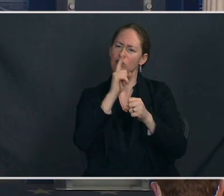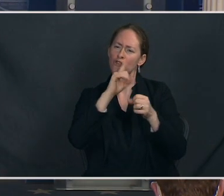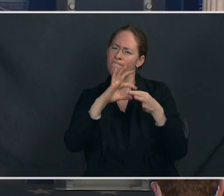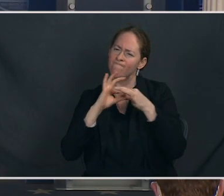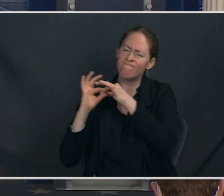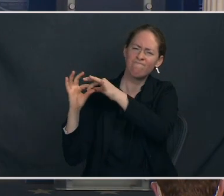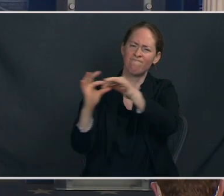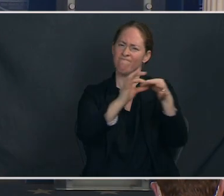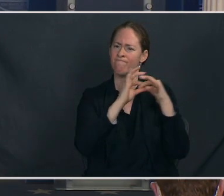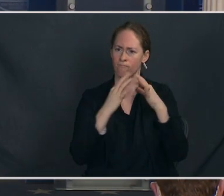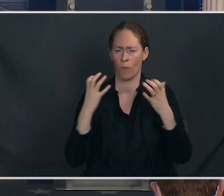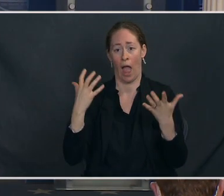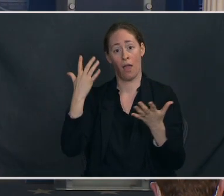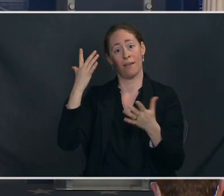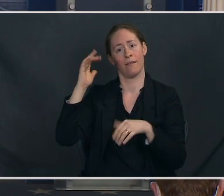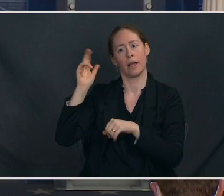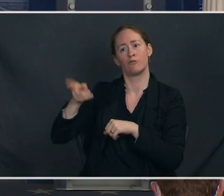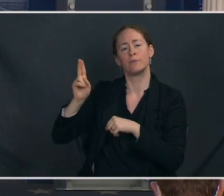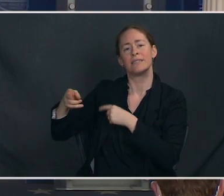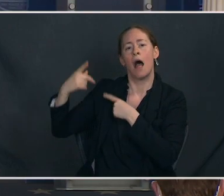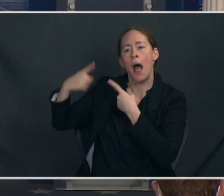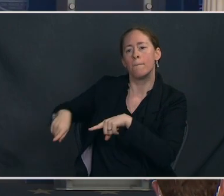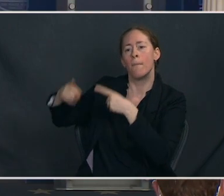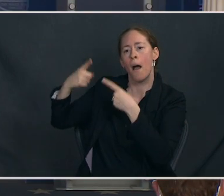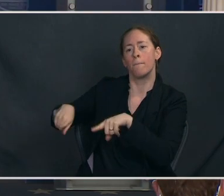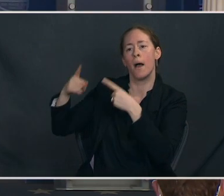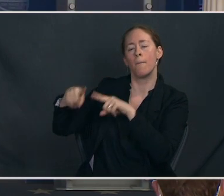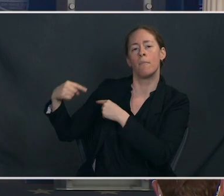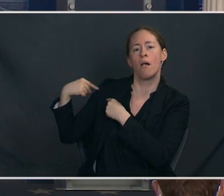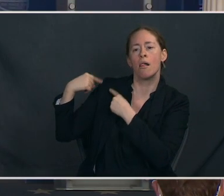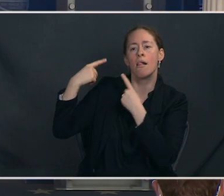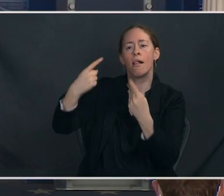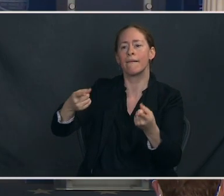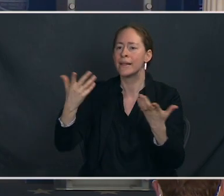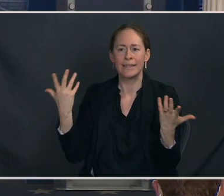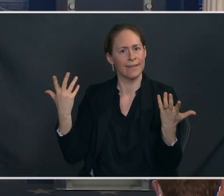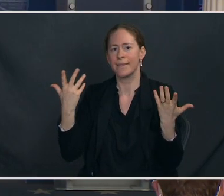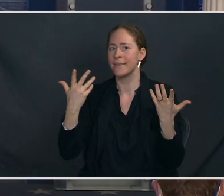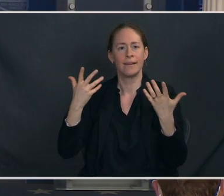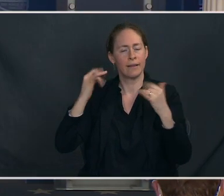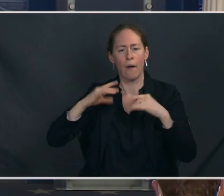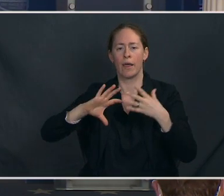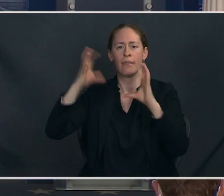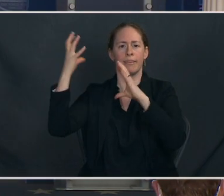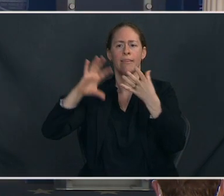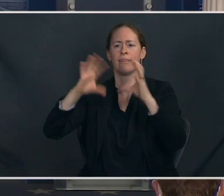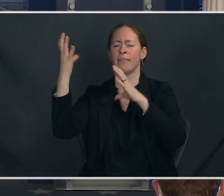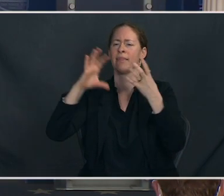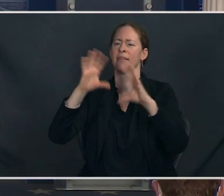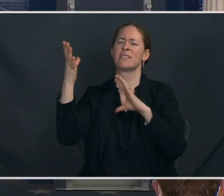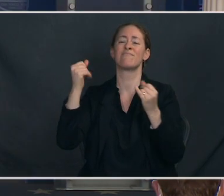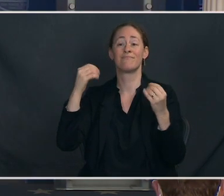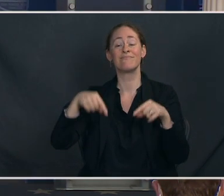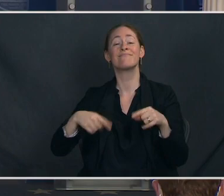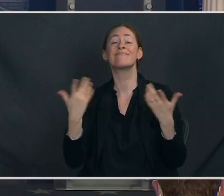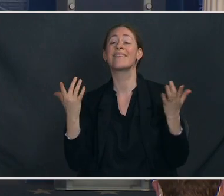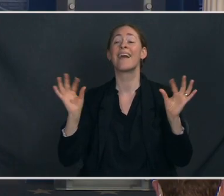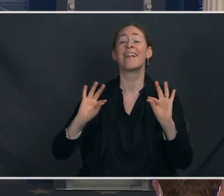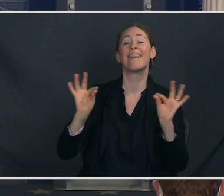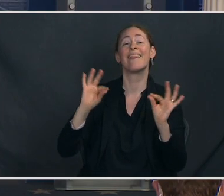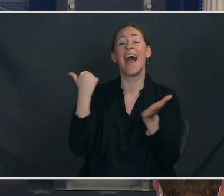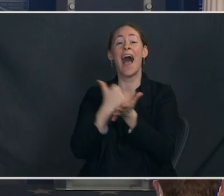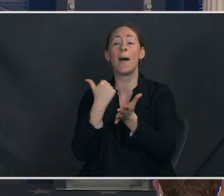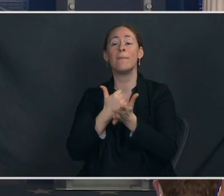of crisis. These aren't feel-good policies. The evidence is clear. Investing